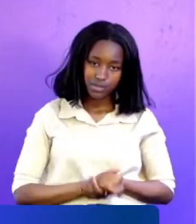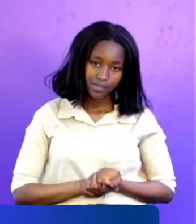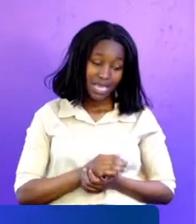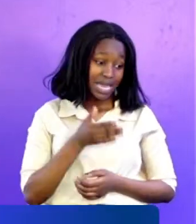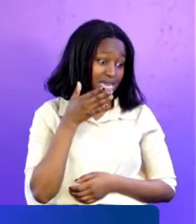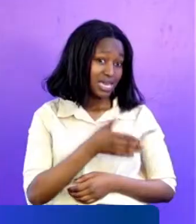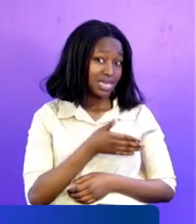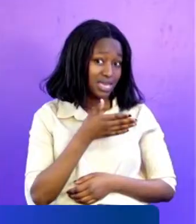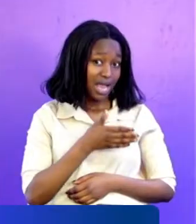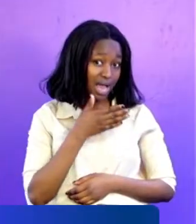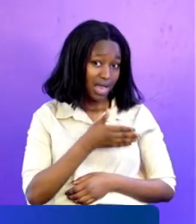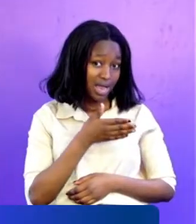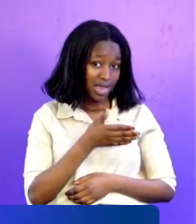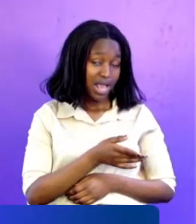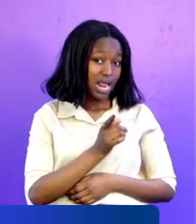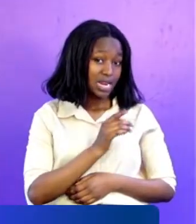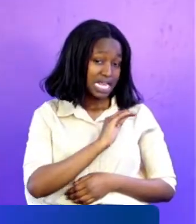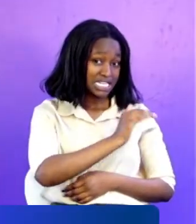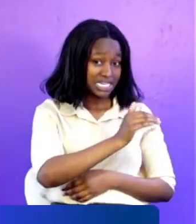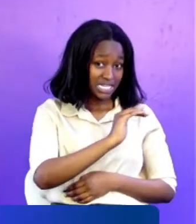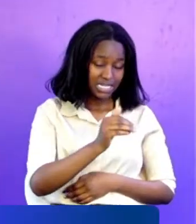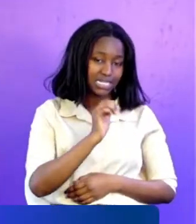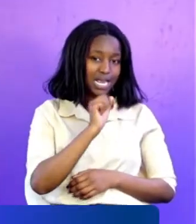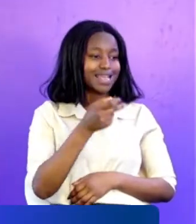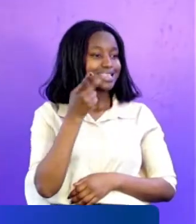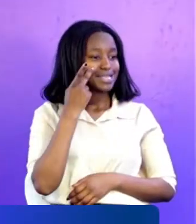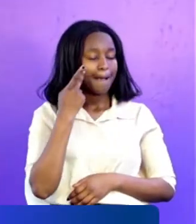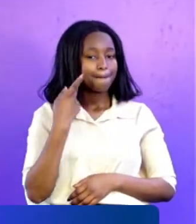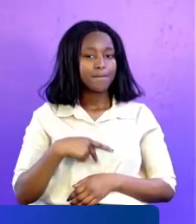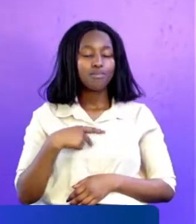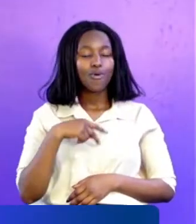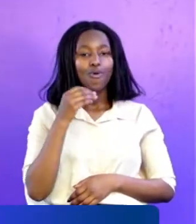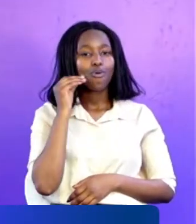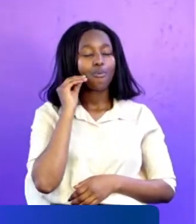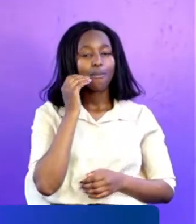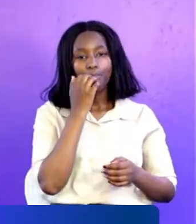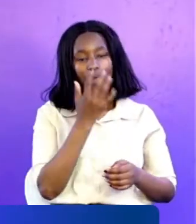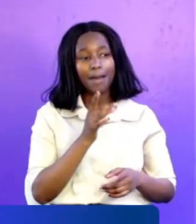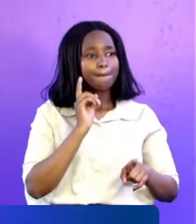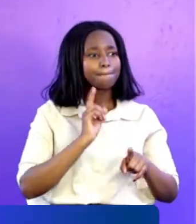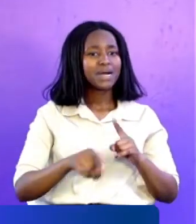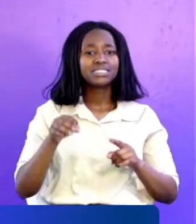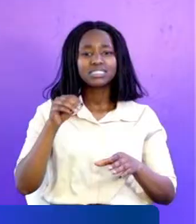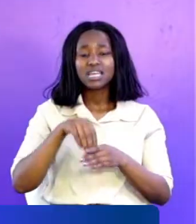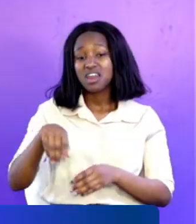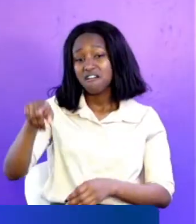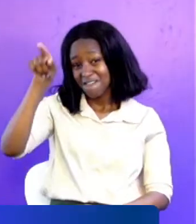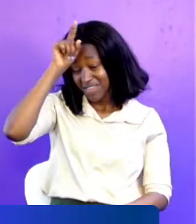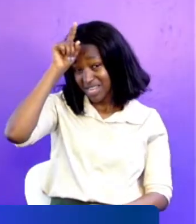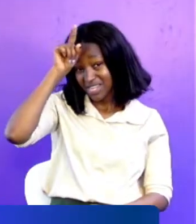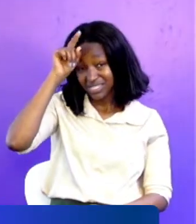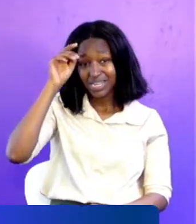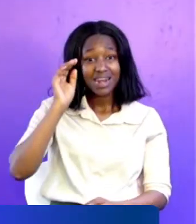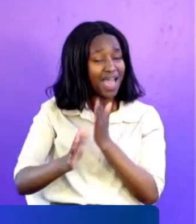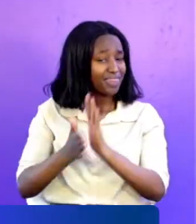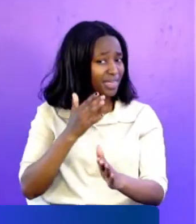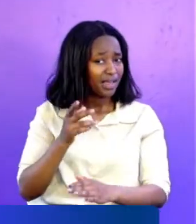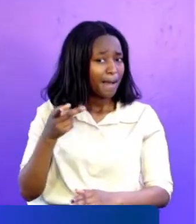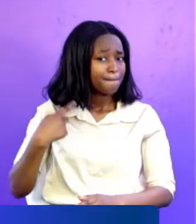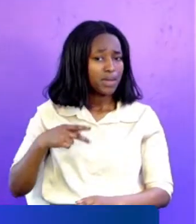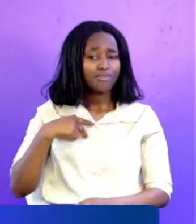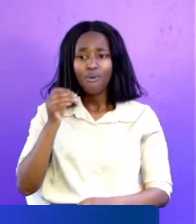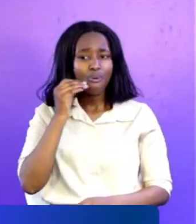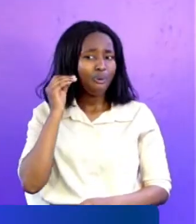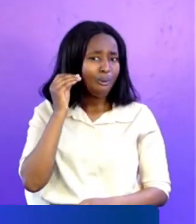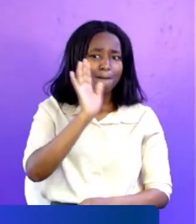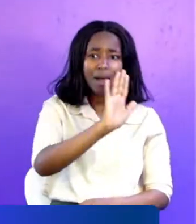homeless people walking on the streets, street kids. Are there street kids in your village? Kila mtu akona kwao. Kila mtu akona kwao. So I don't